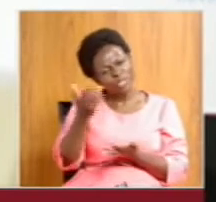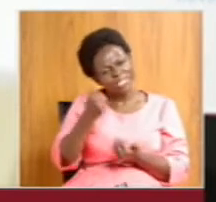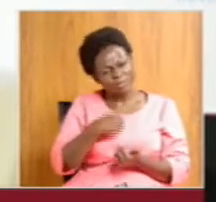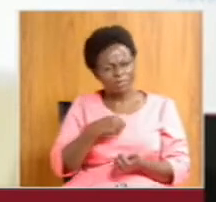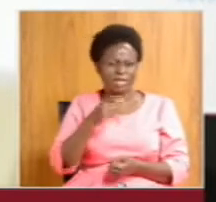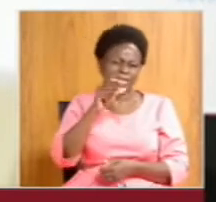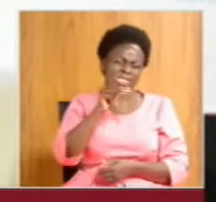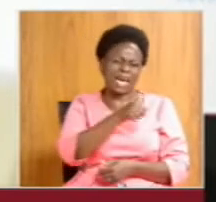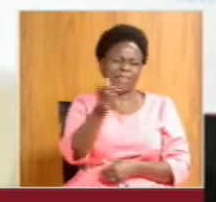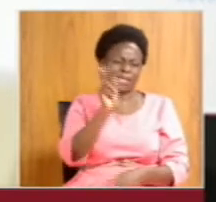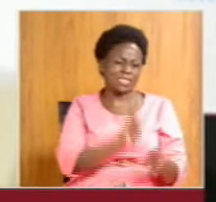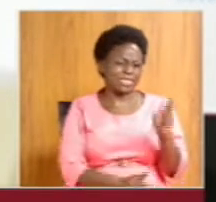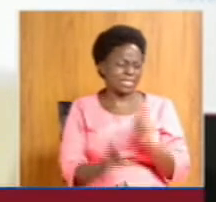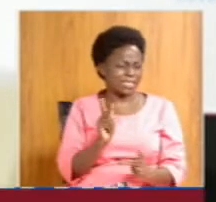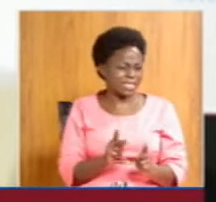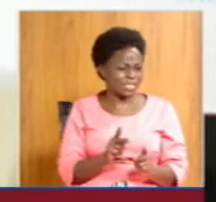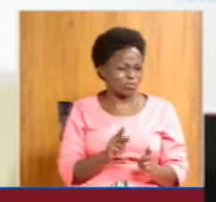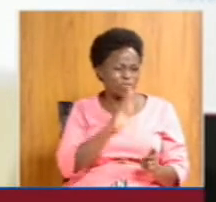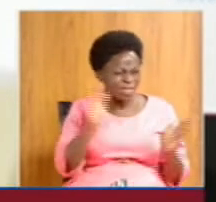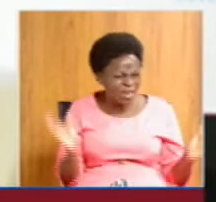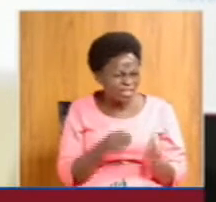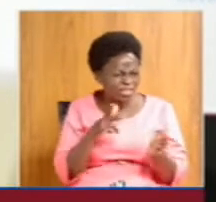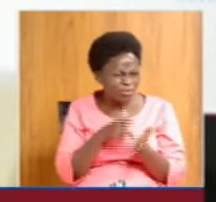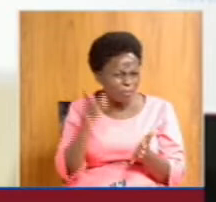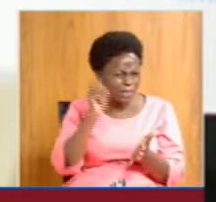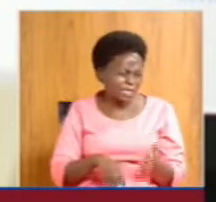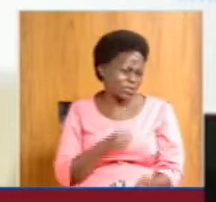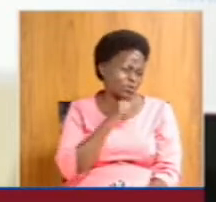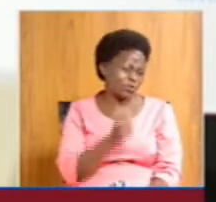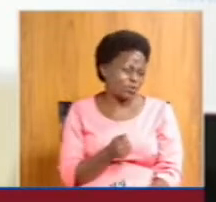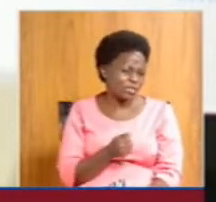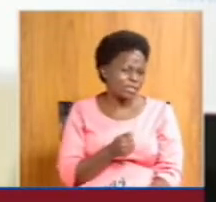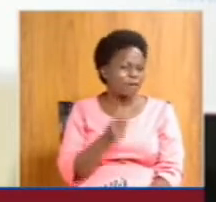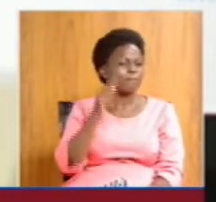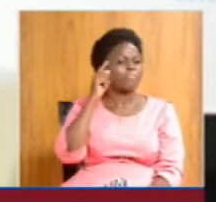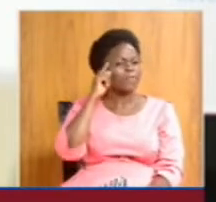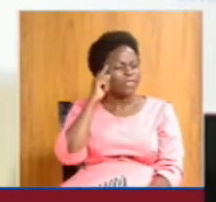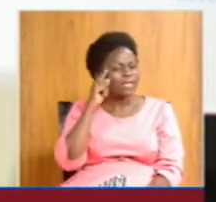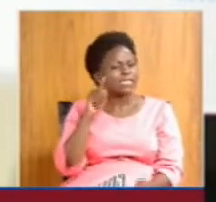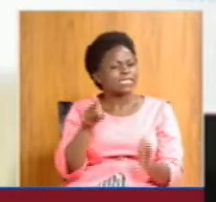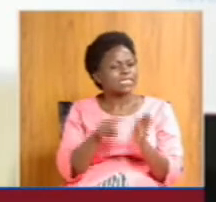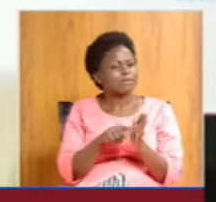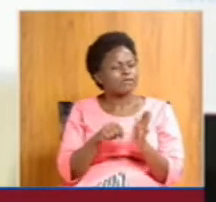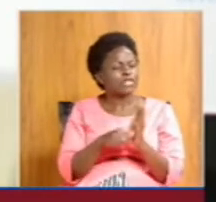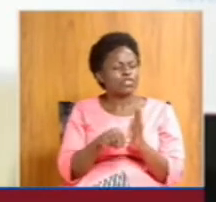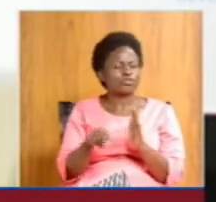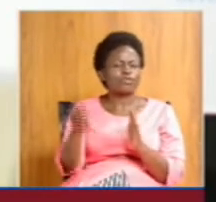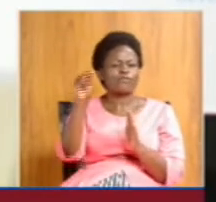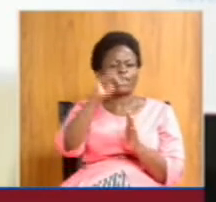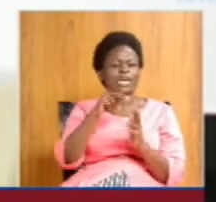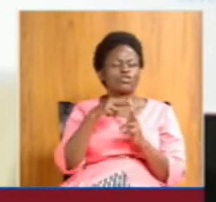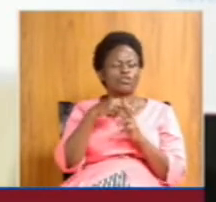the other citizens to whether be encouraged to pay taxes or not I think also for issues of national